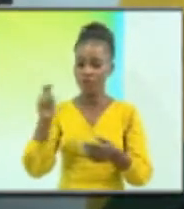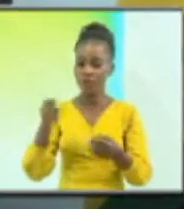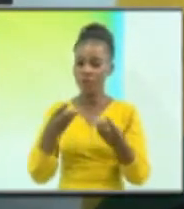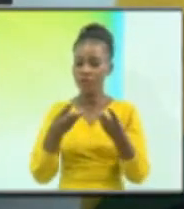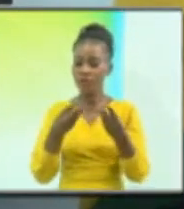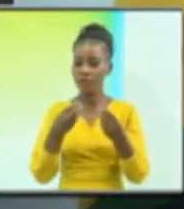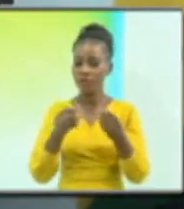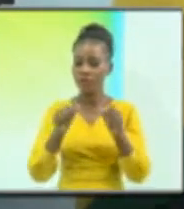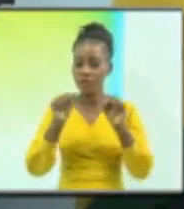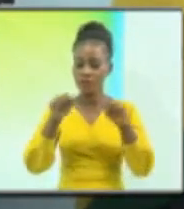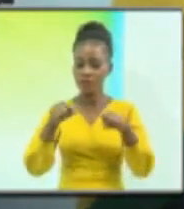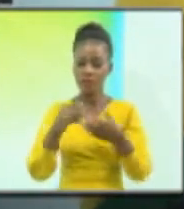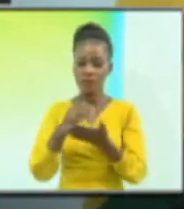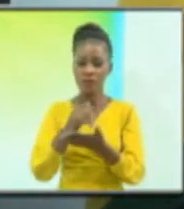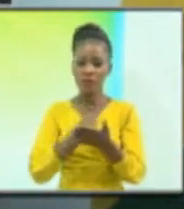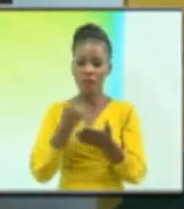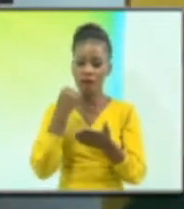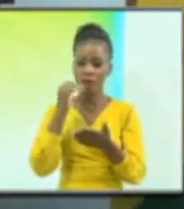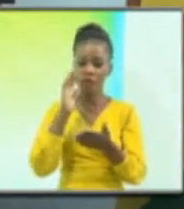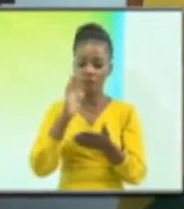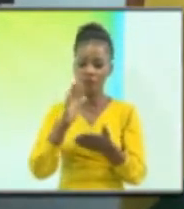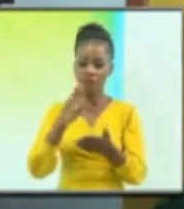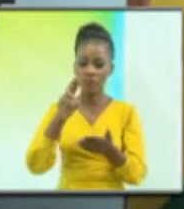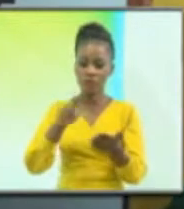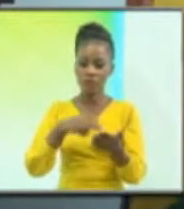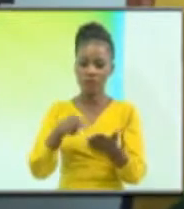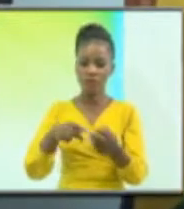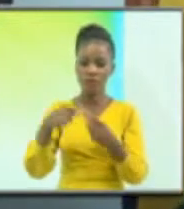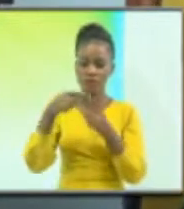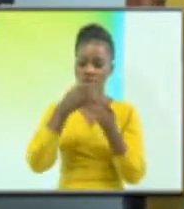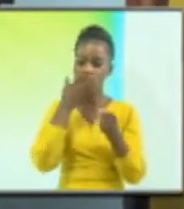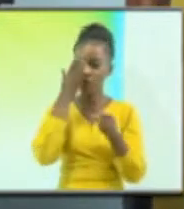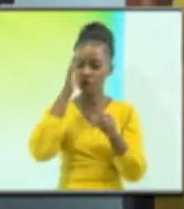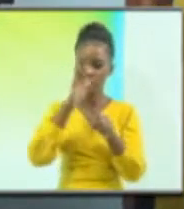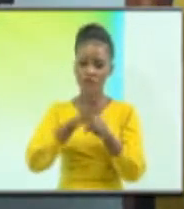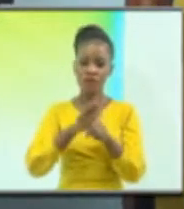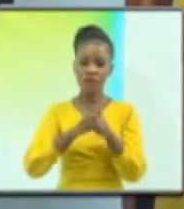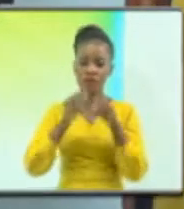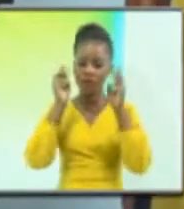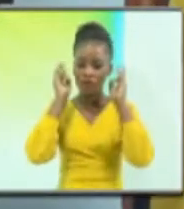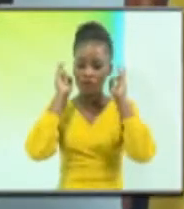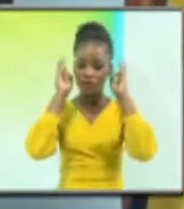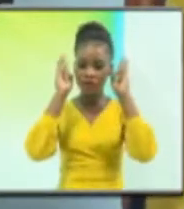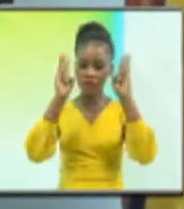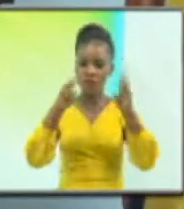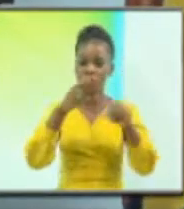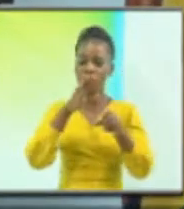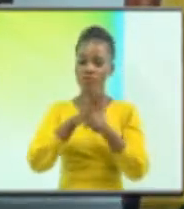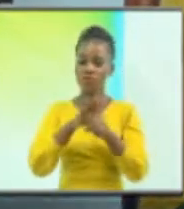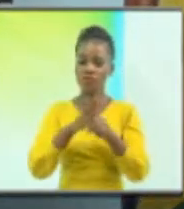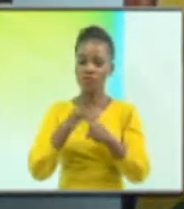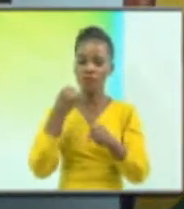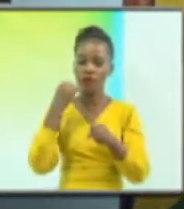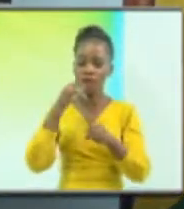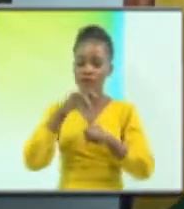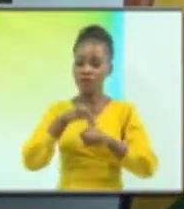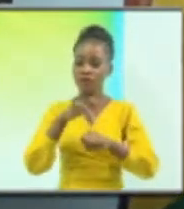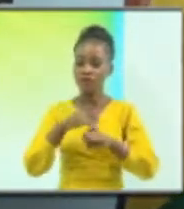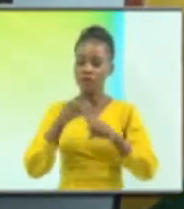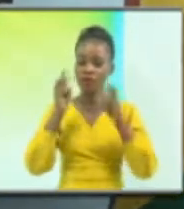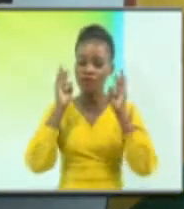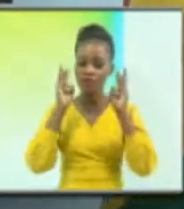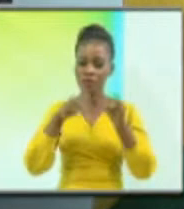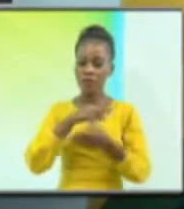been budgeted because of budget shortfalls. But the promise that was made to all of them is that the money will be rolled